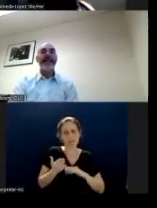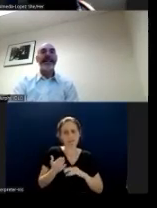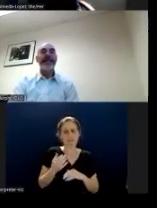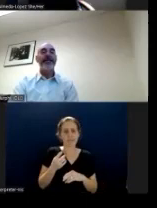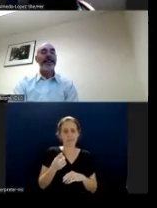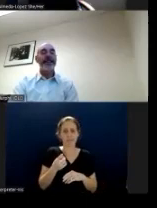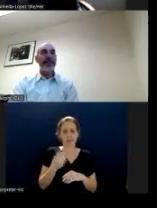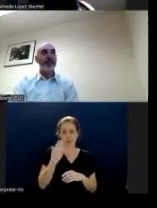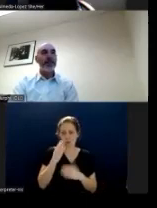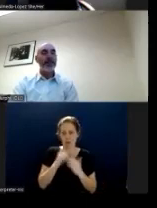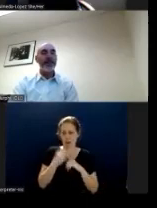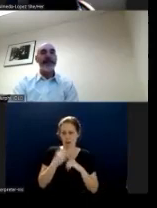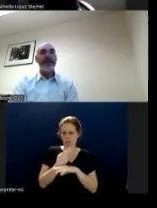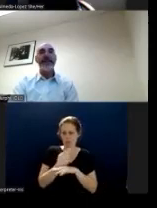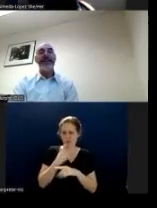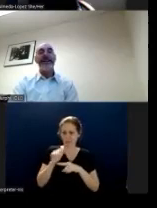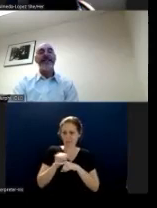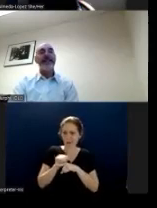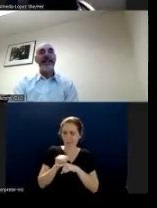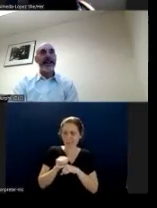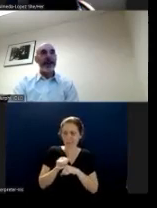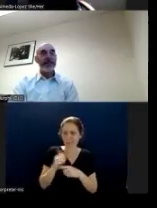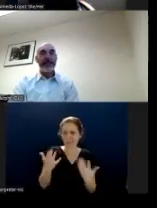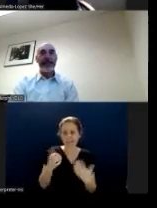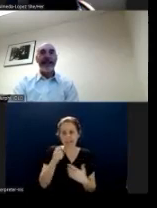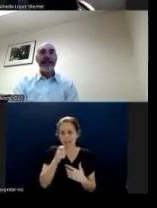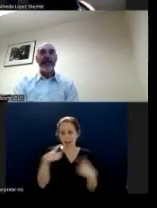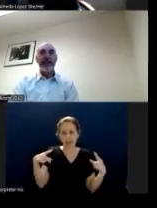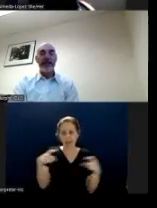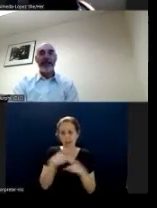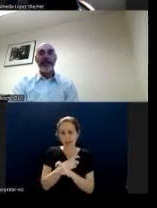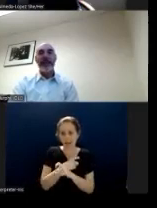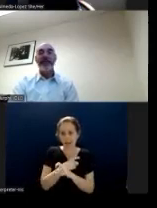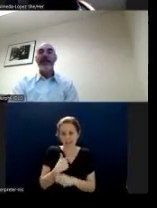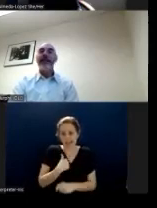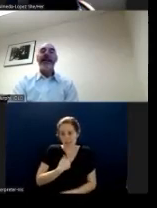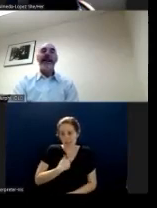take a test run with it. It's not that complicated. I've used it myself.